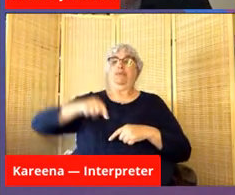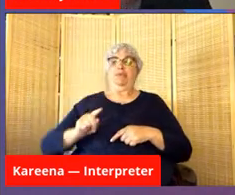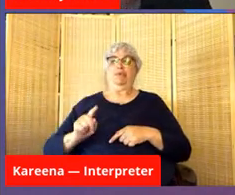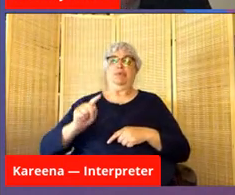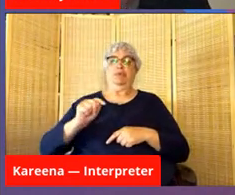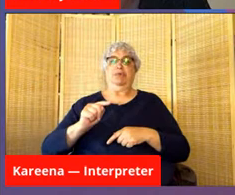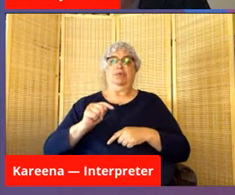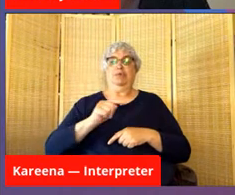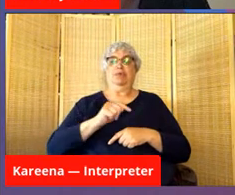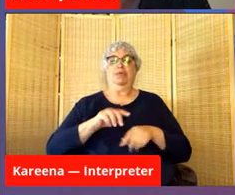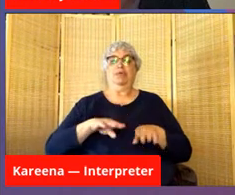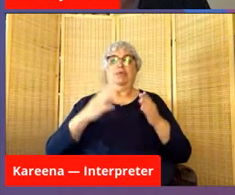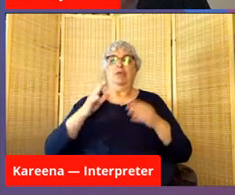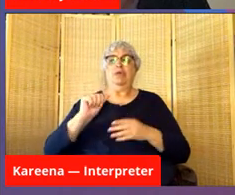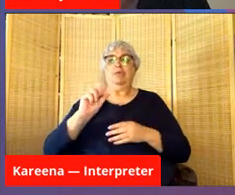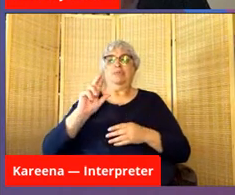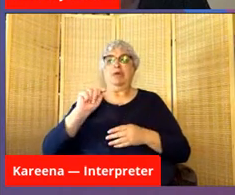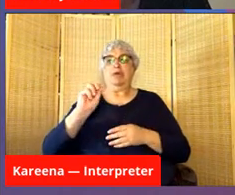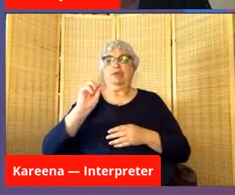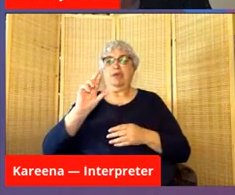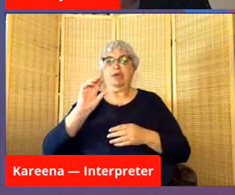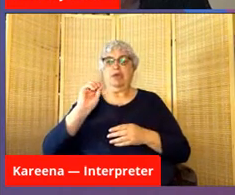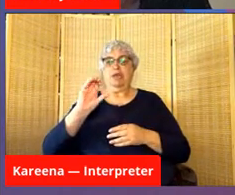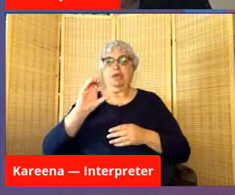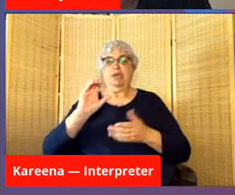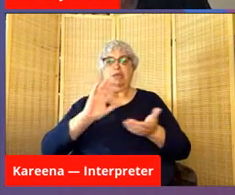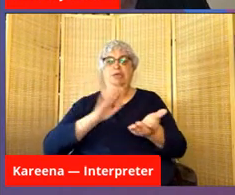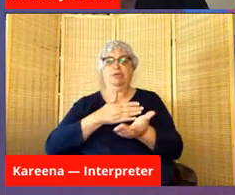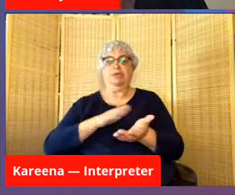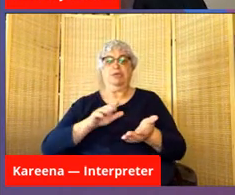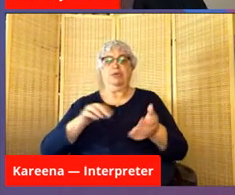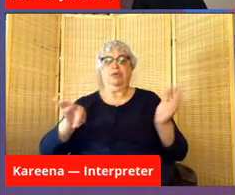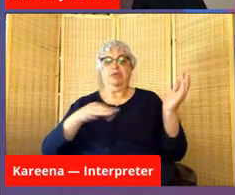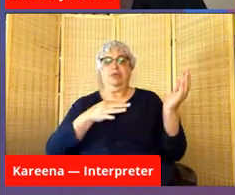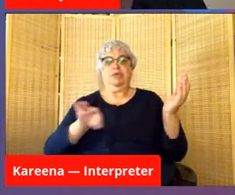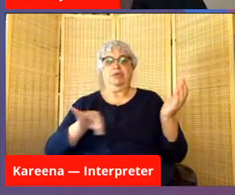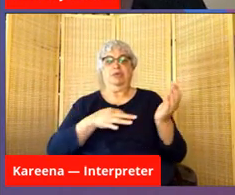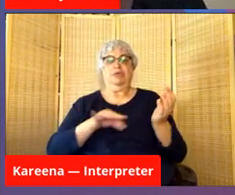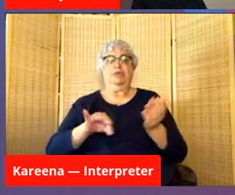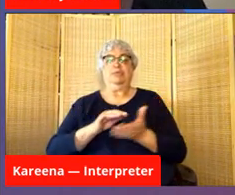opening theme of Bartok's Music for Strings, Percussion, and Celeste.